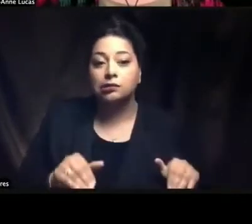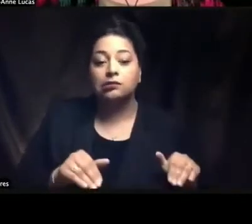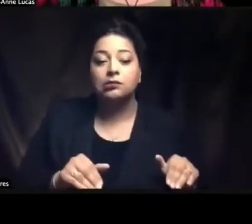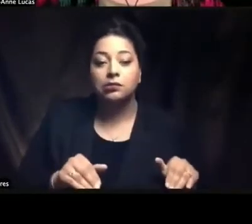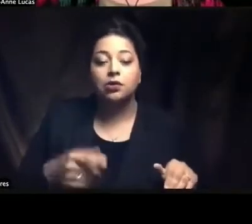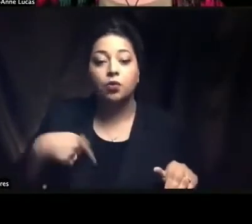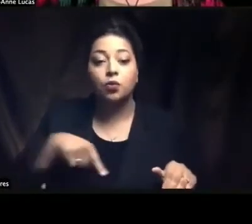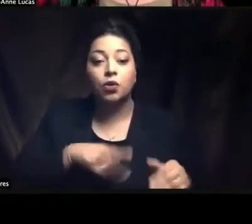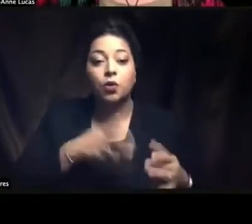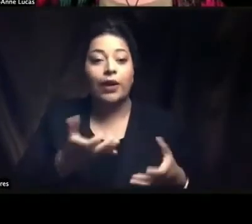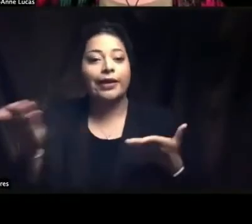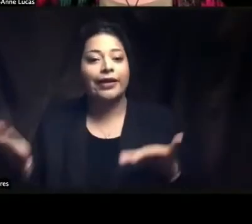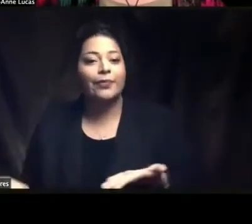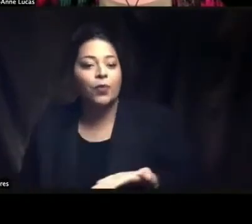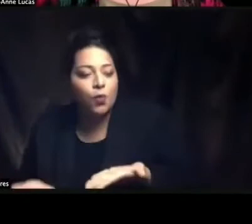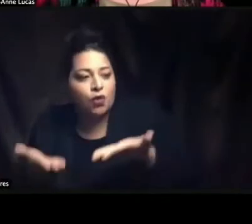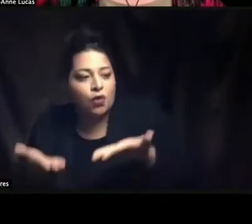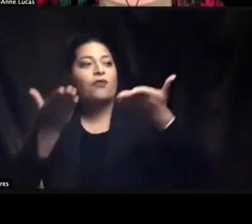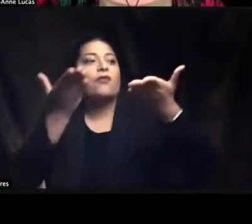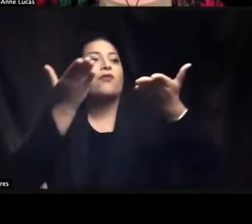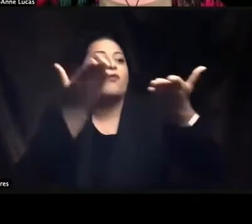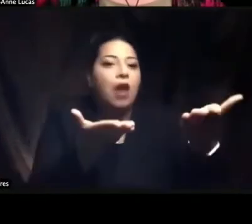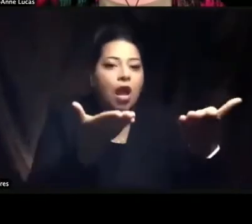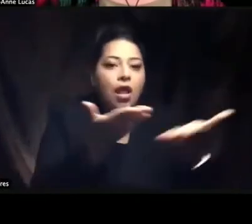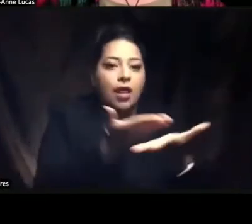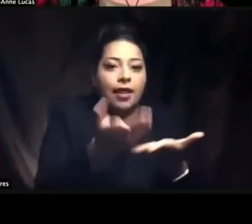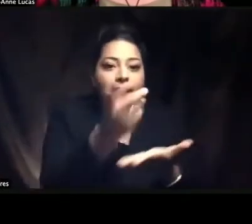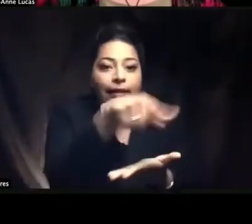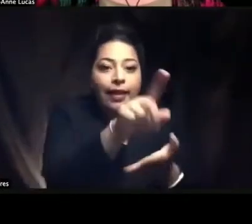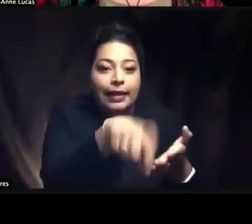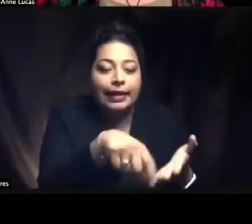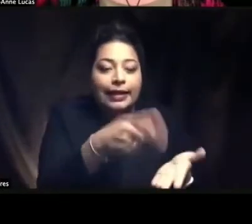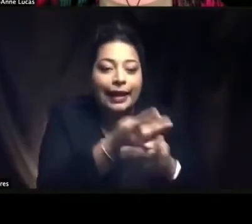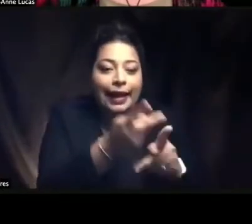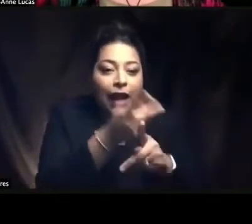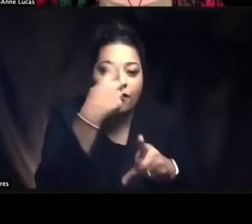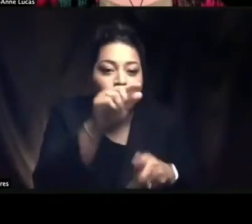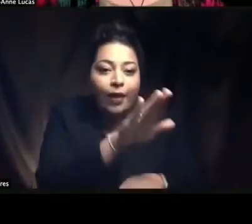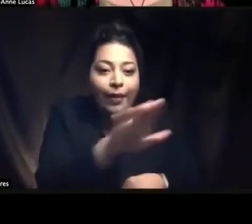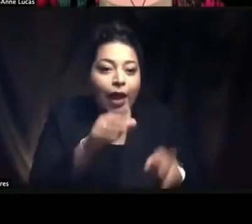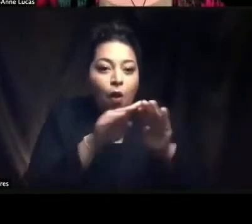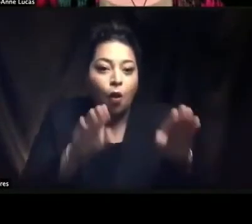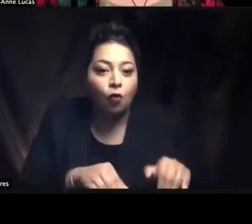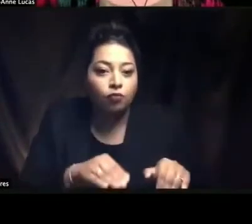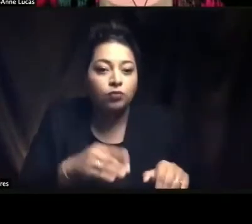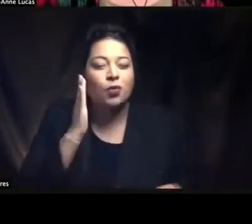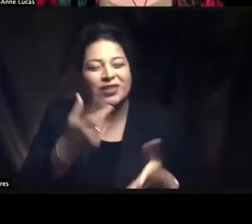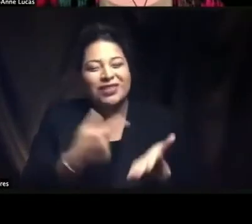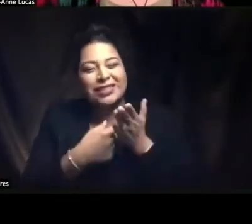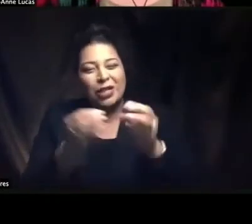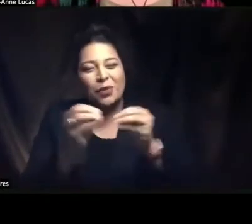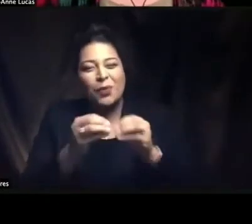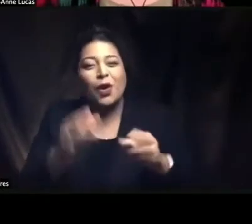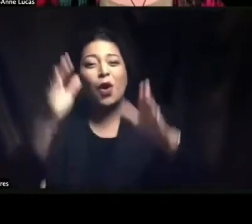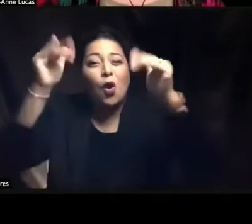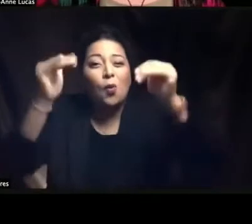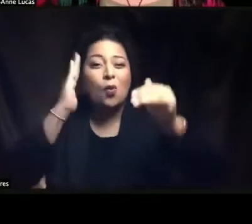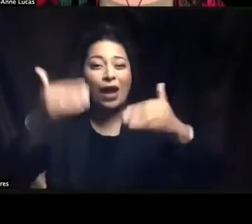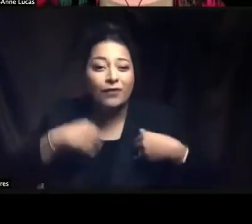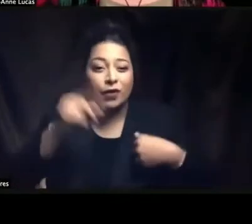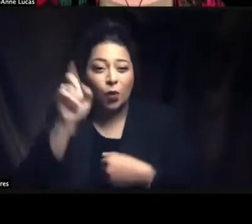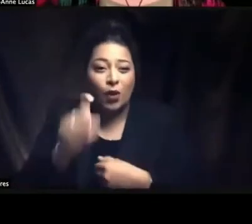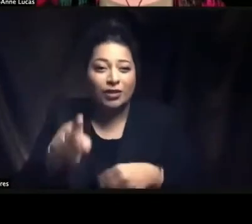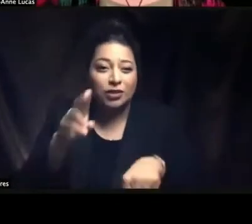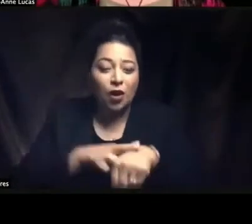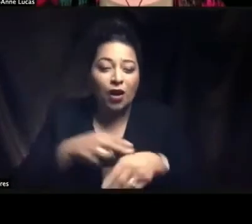to give them the tools that they need to be able to take care of that. And I'll talk more about that. Hopefully there'll be some questions